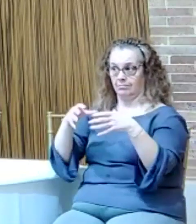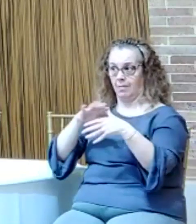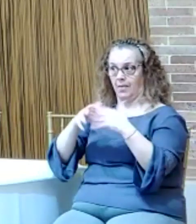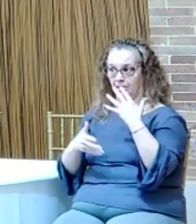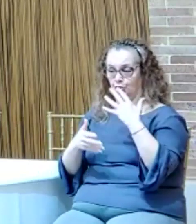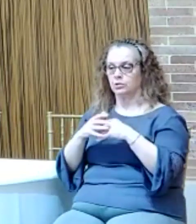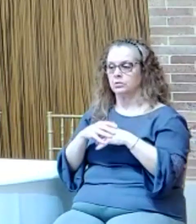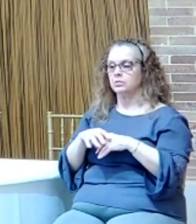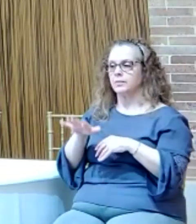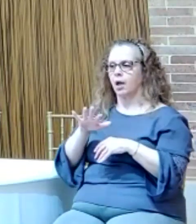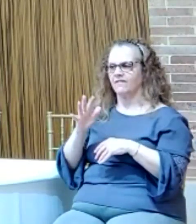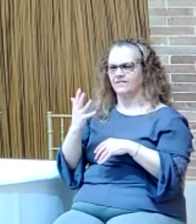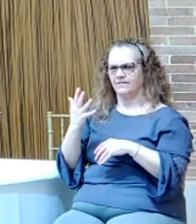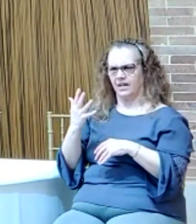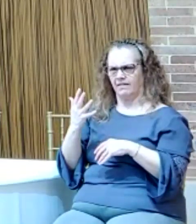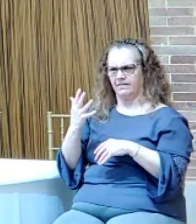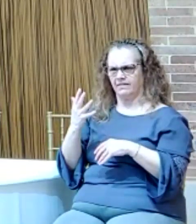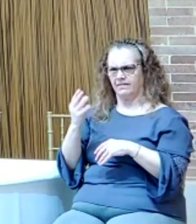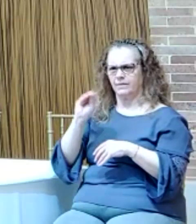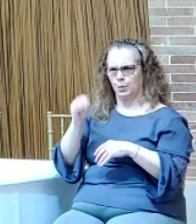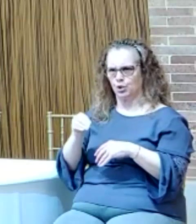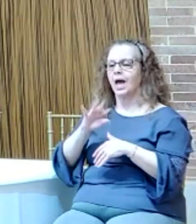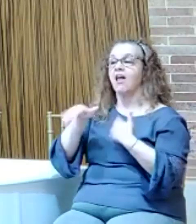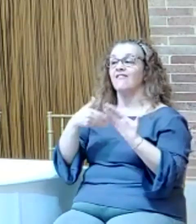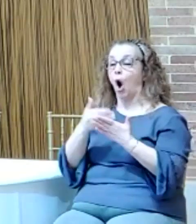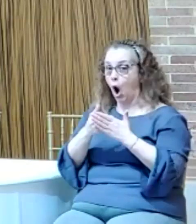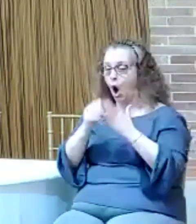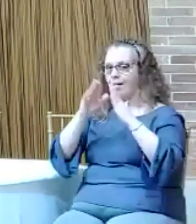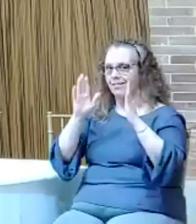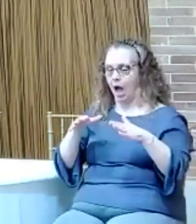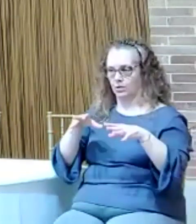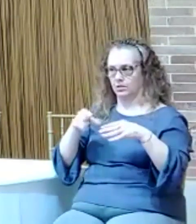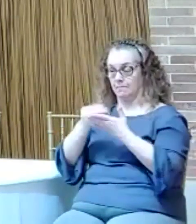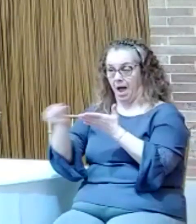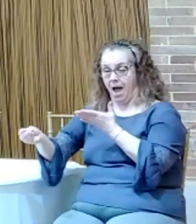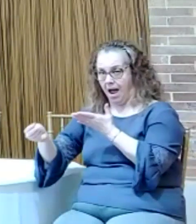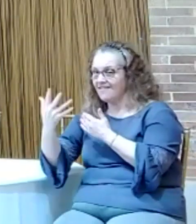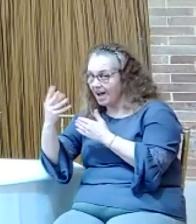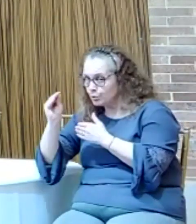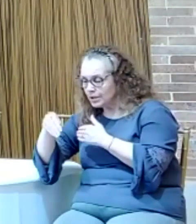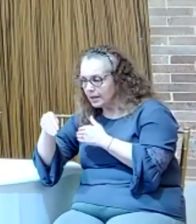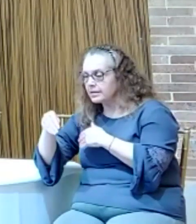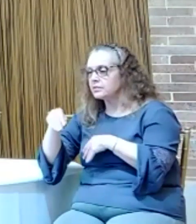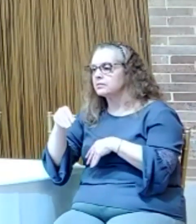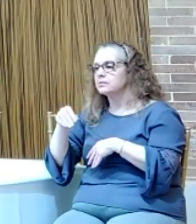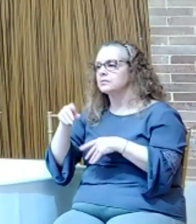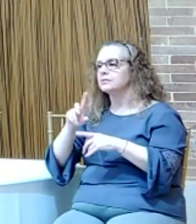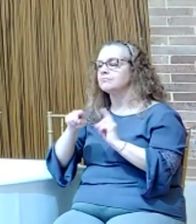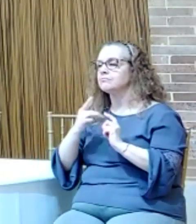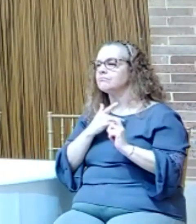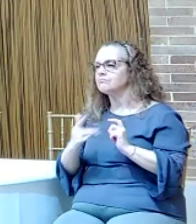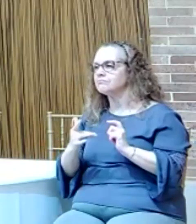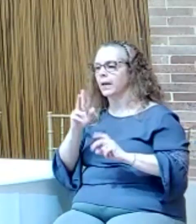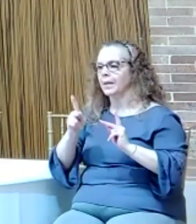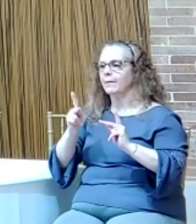housing purchases um and what you find when you dig into it is it is it tends to be people